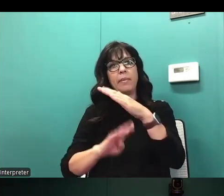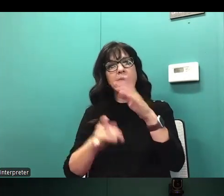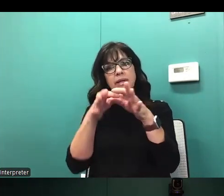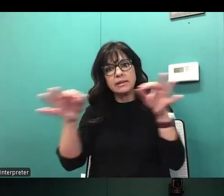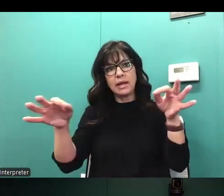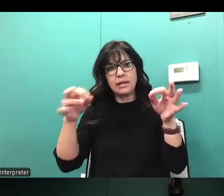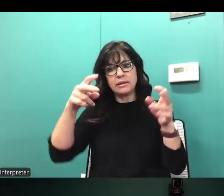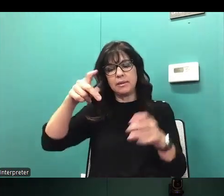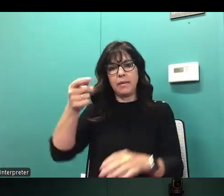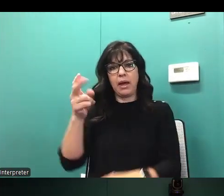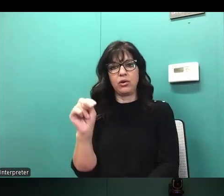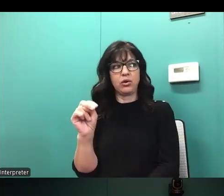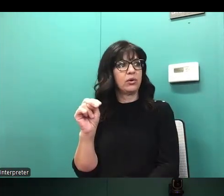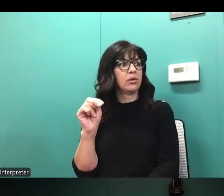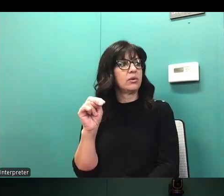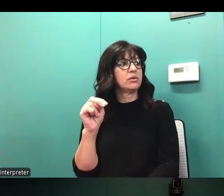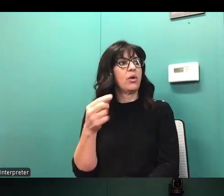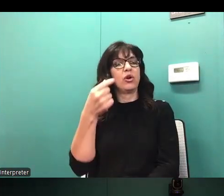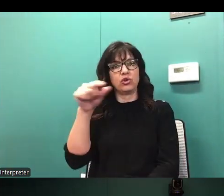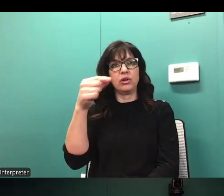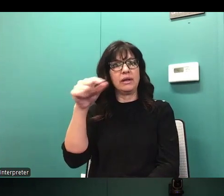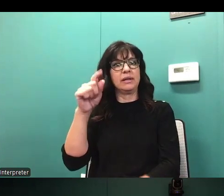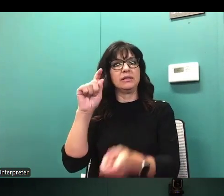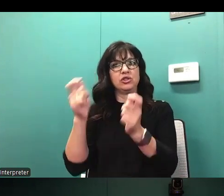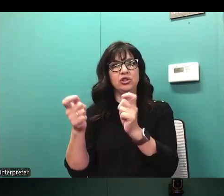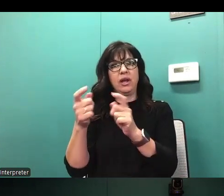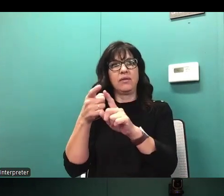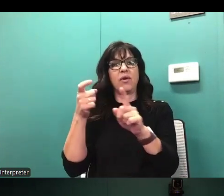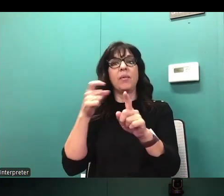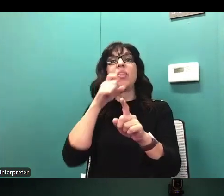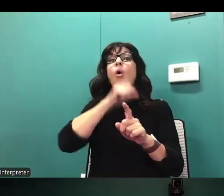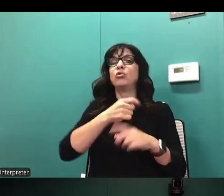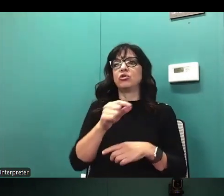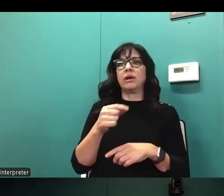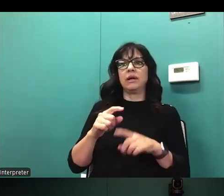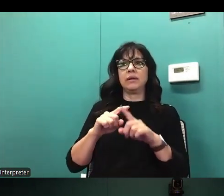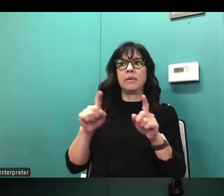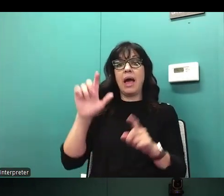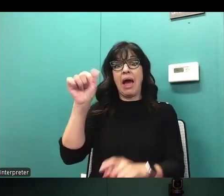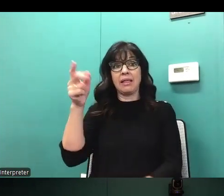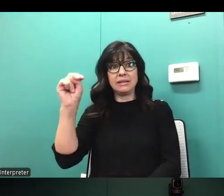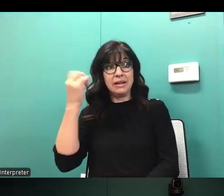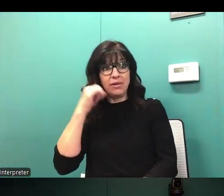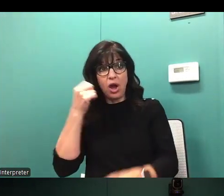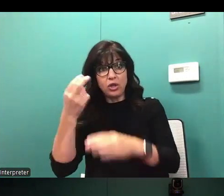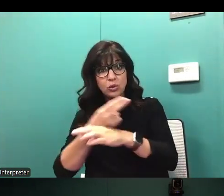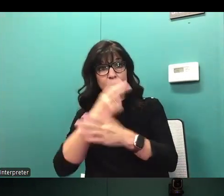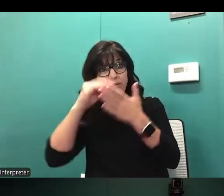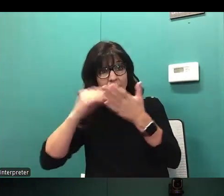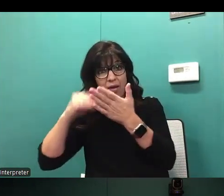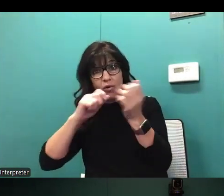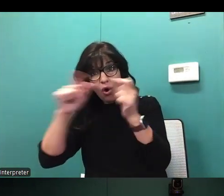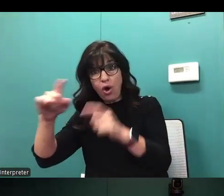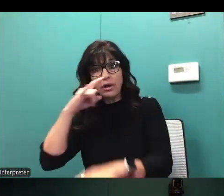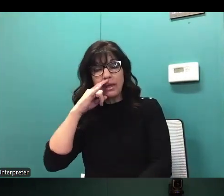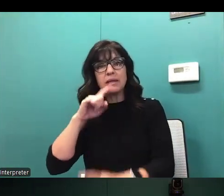patterns. So the green has definitely changed from the old green. But even if you're not using it to fill it out for every single kid,